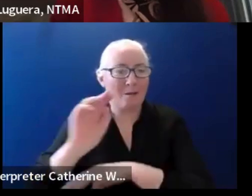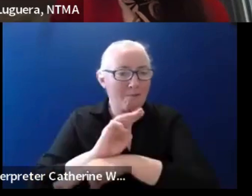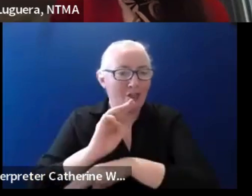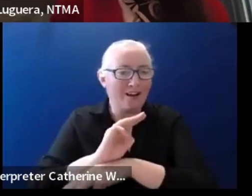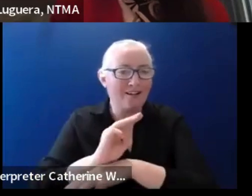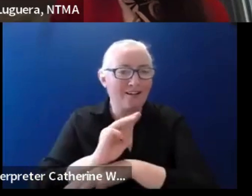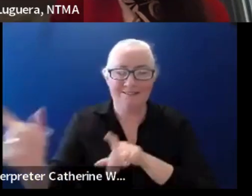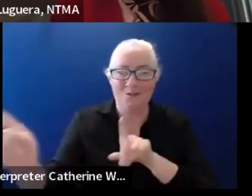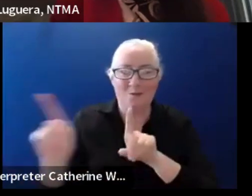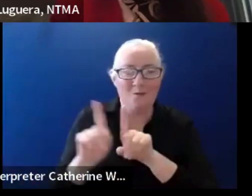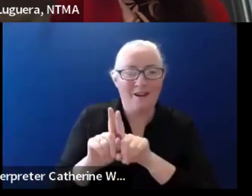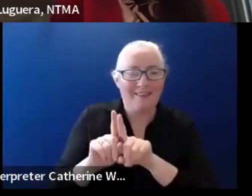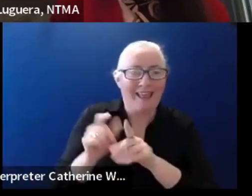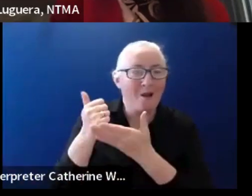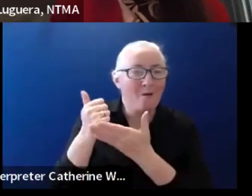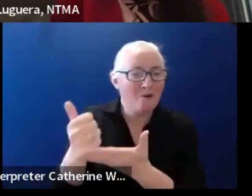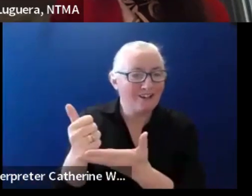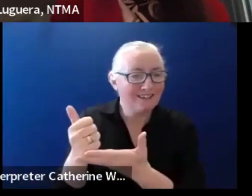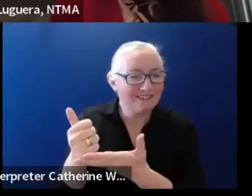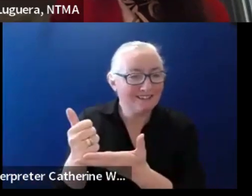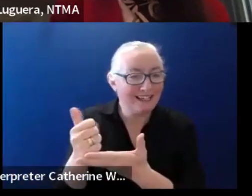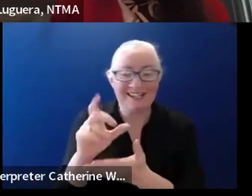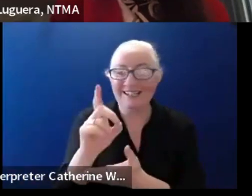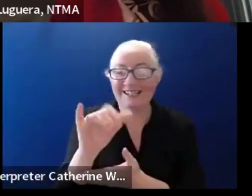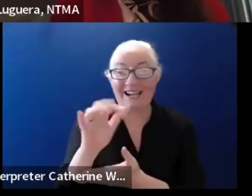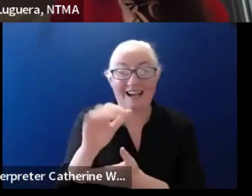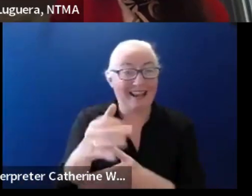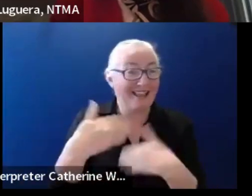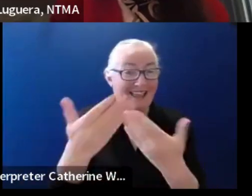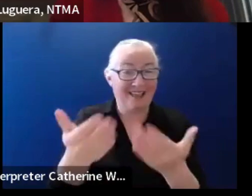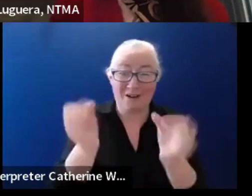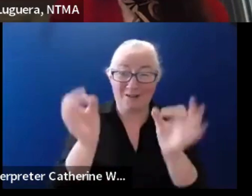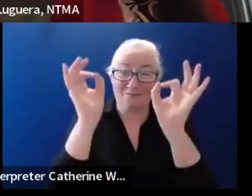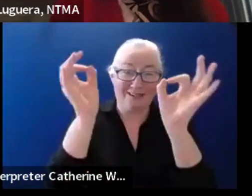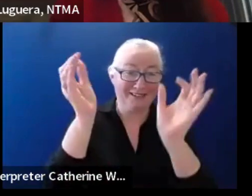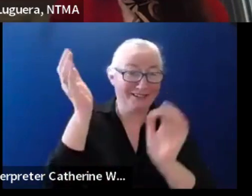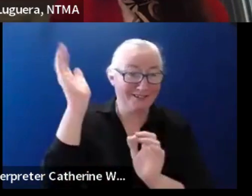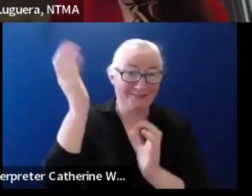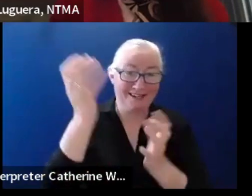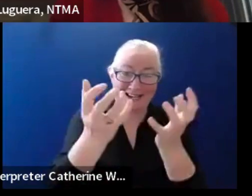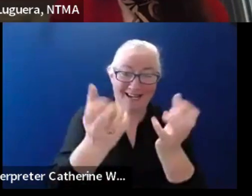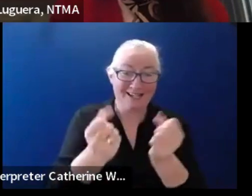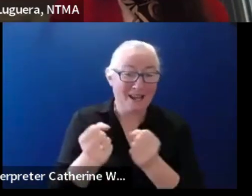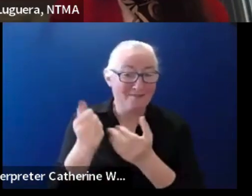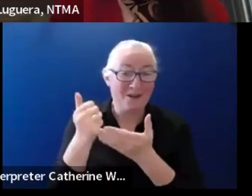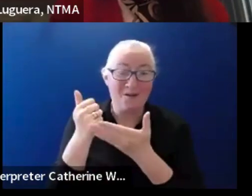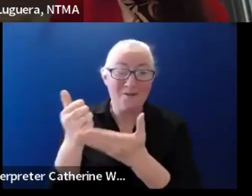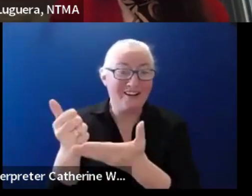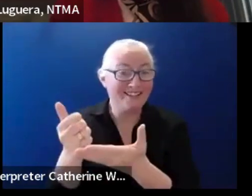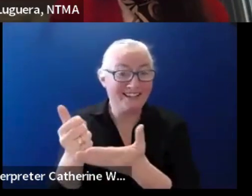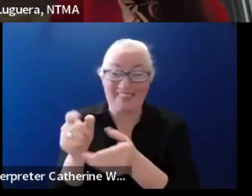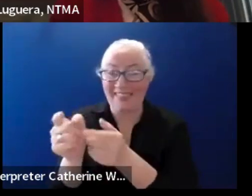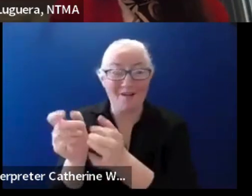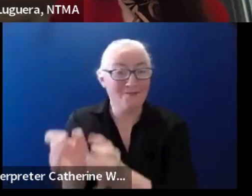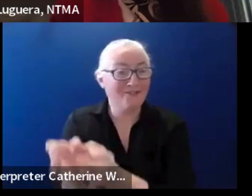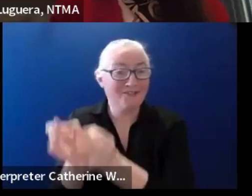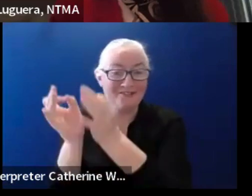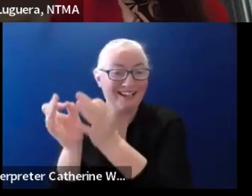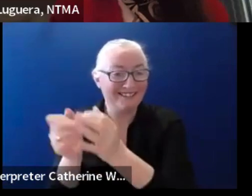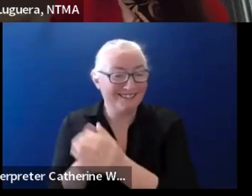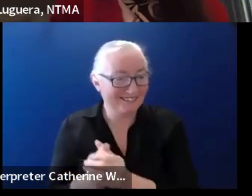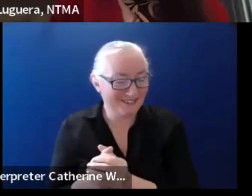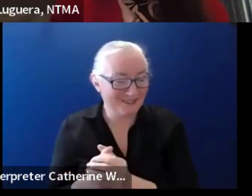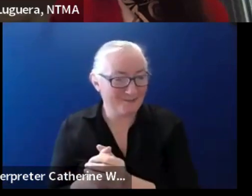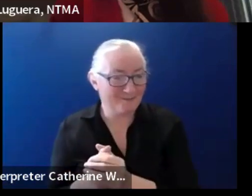us at the awards. And Dylan gave a brilliant speech accepting the award, which was great. And it's,